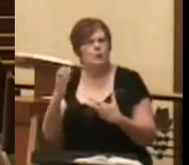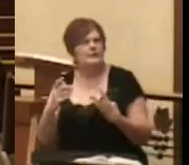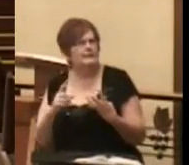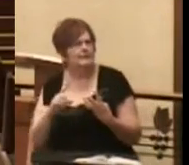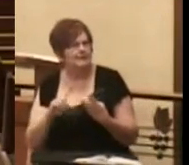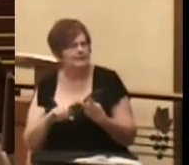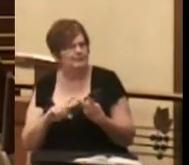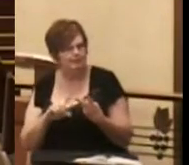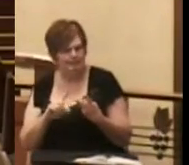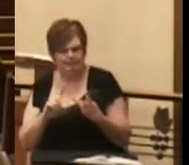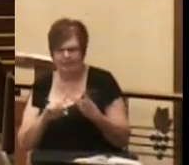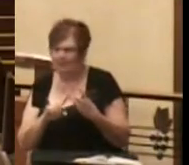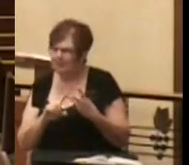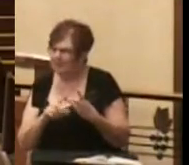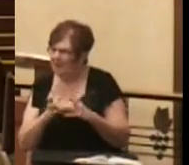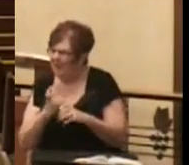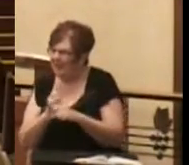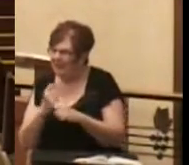Christmas? Anything?